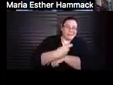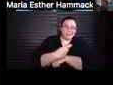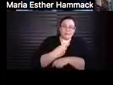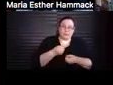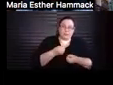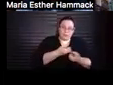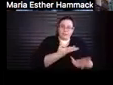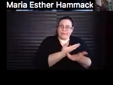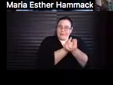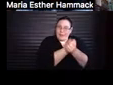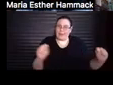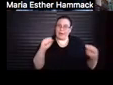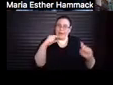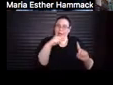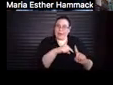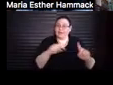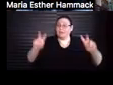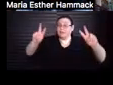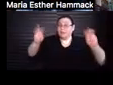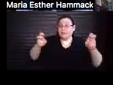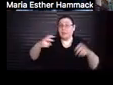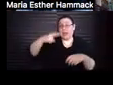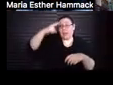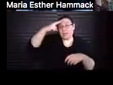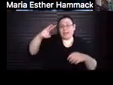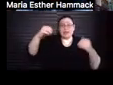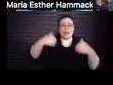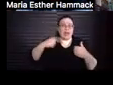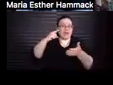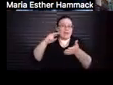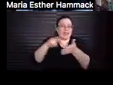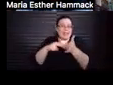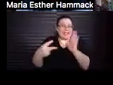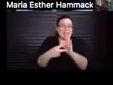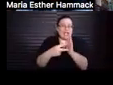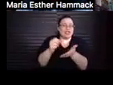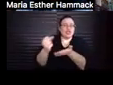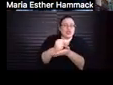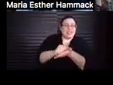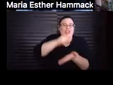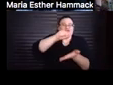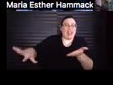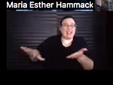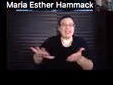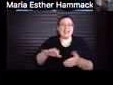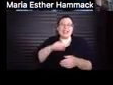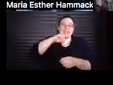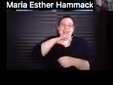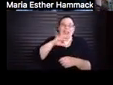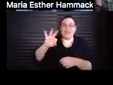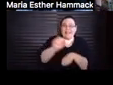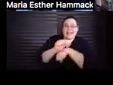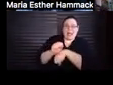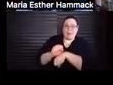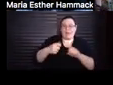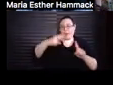liberty. And that, and I'm quoting, Mexico has the intent to erase the slavery stain from the Mexican Republic in order